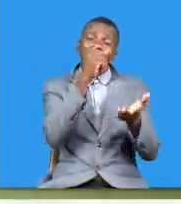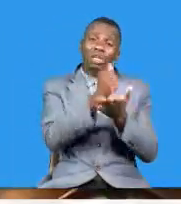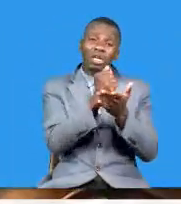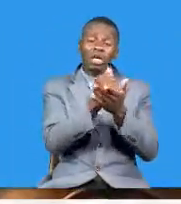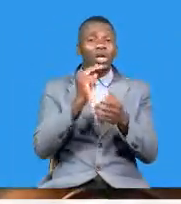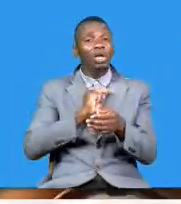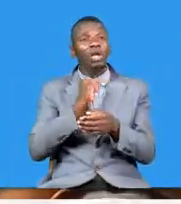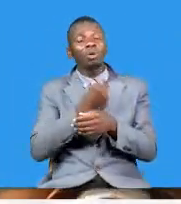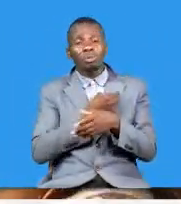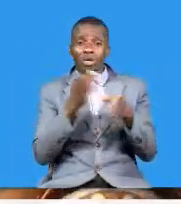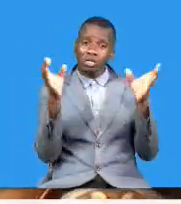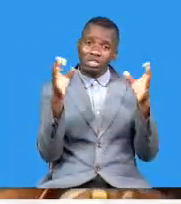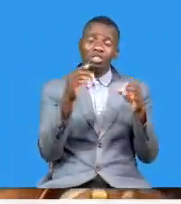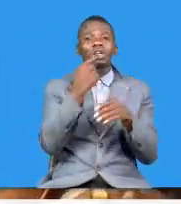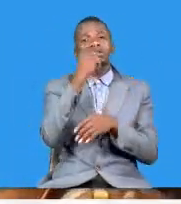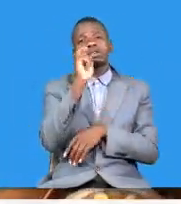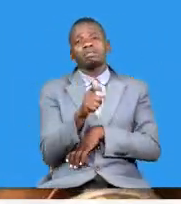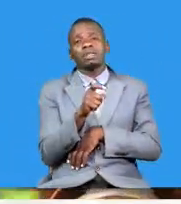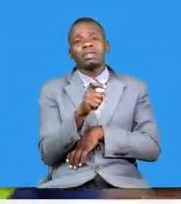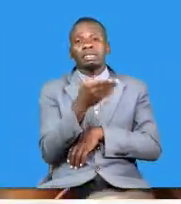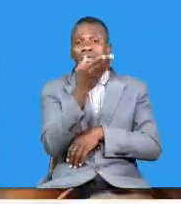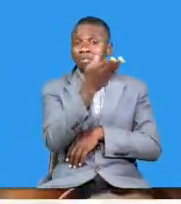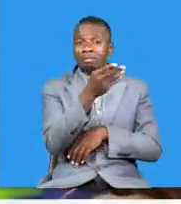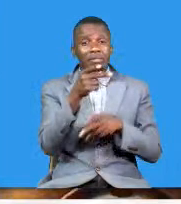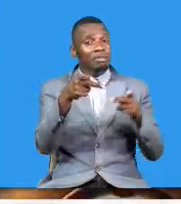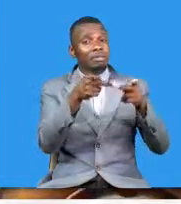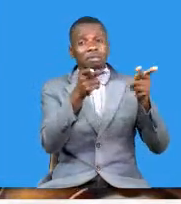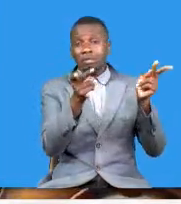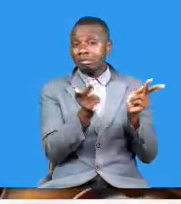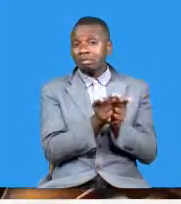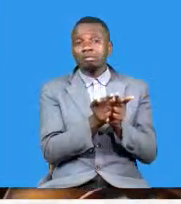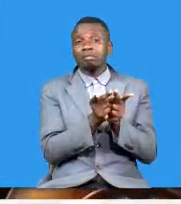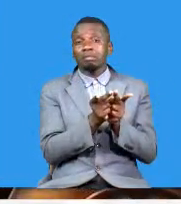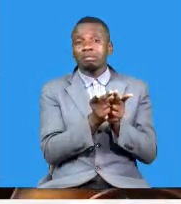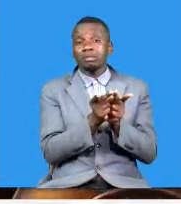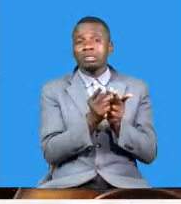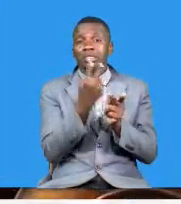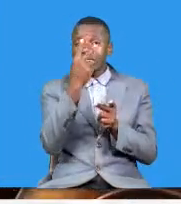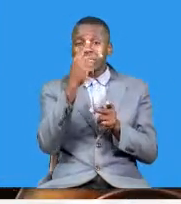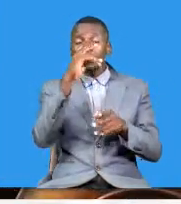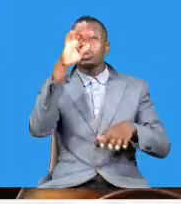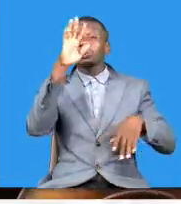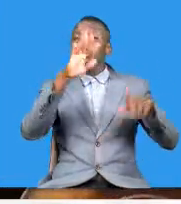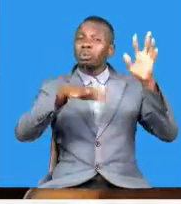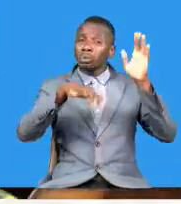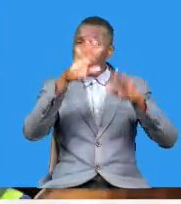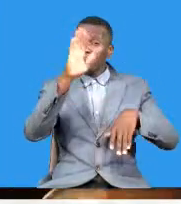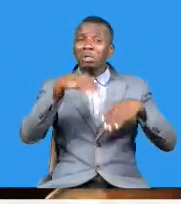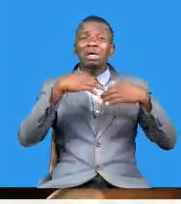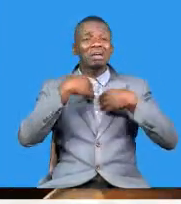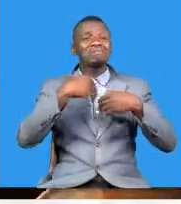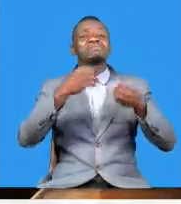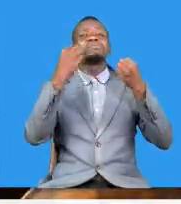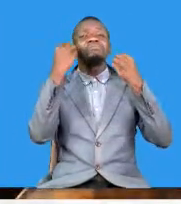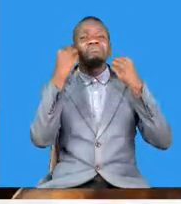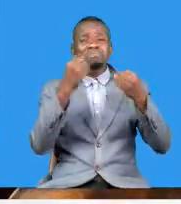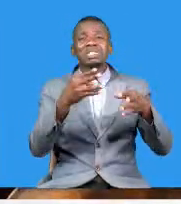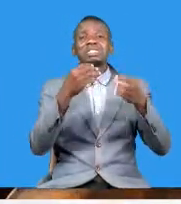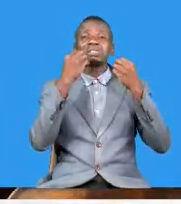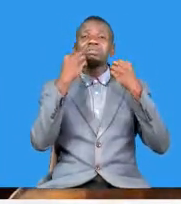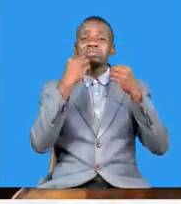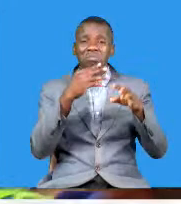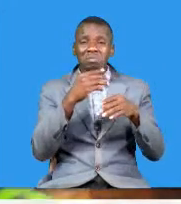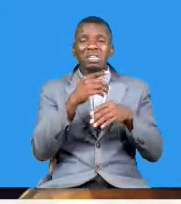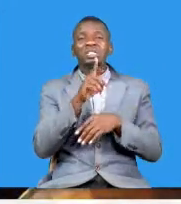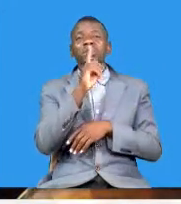society. This place where the rain seasons, there are a lot of diseases. These things are not healthy. So we are supposed to